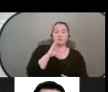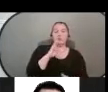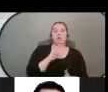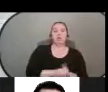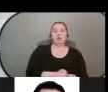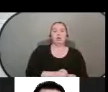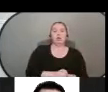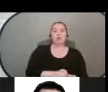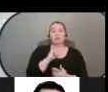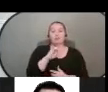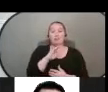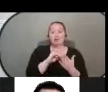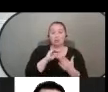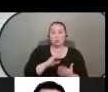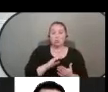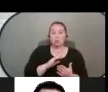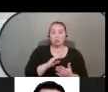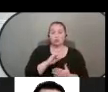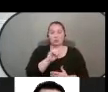and half between